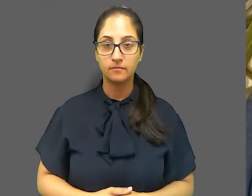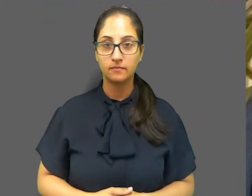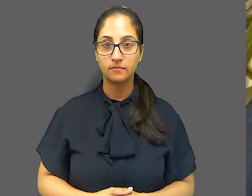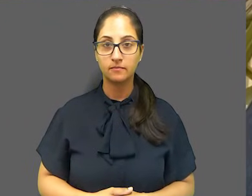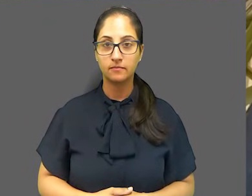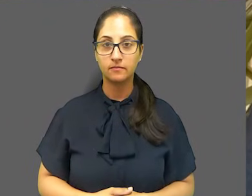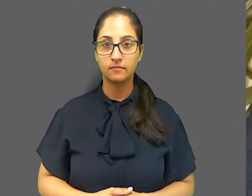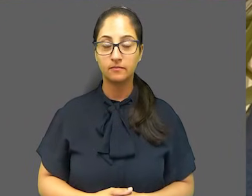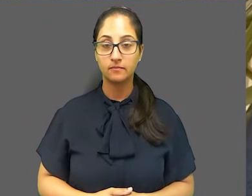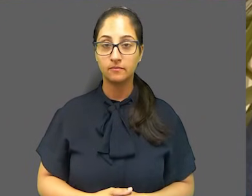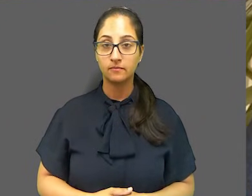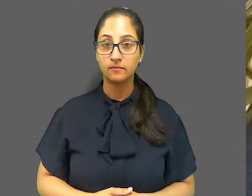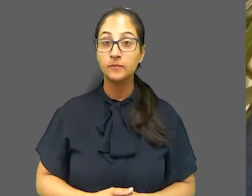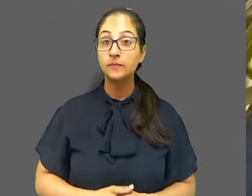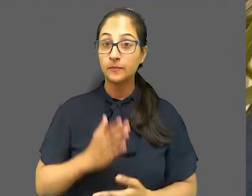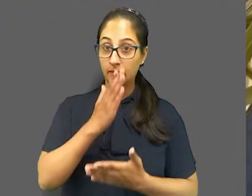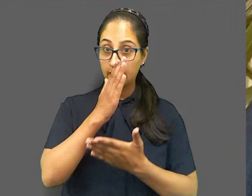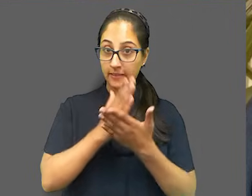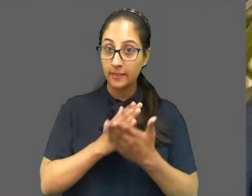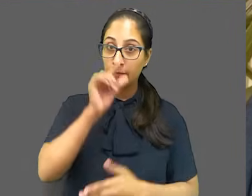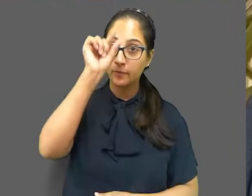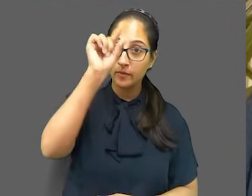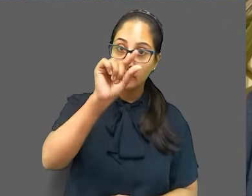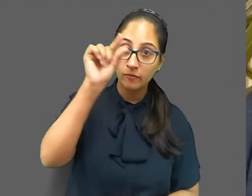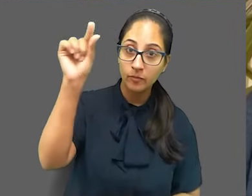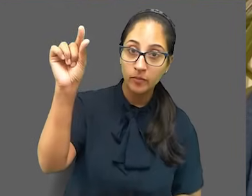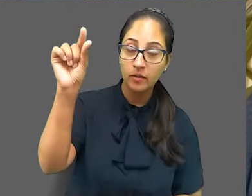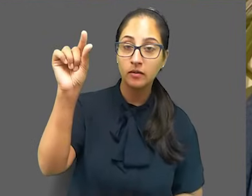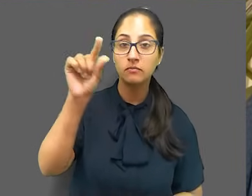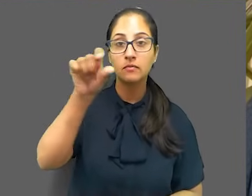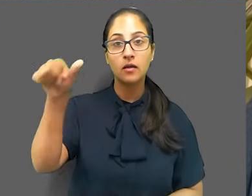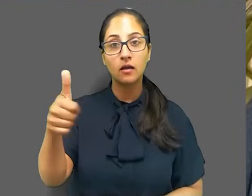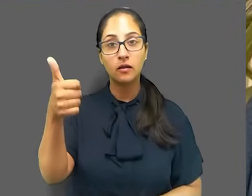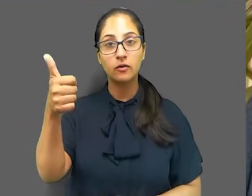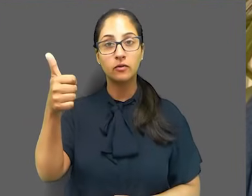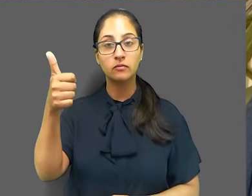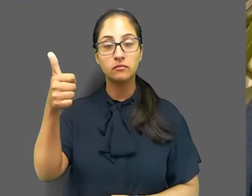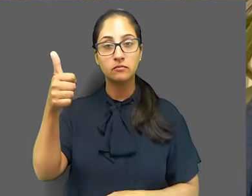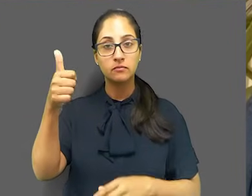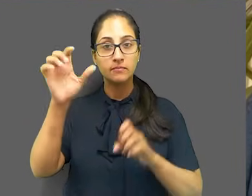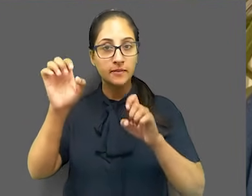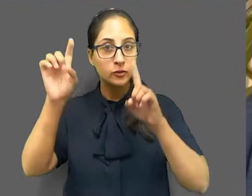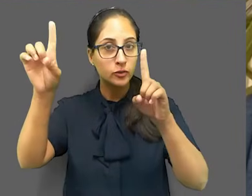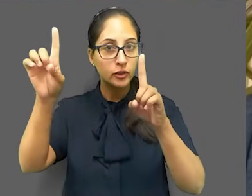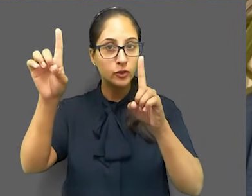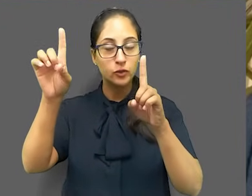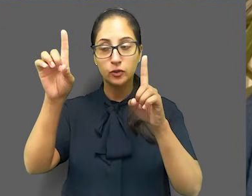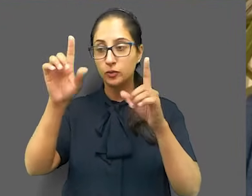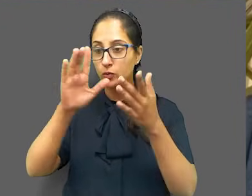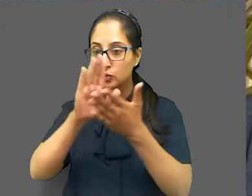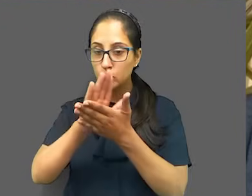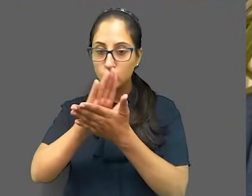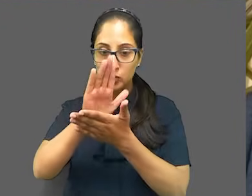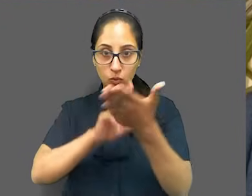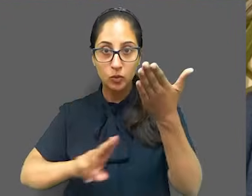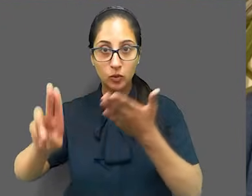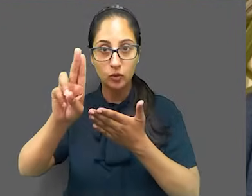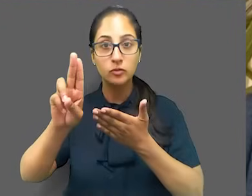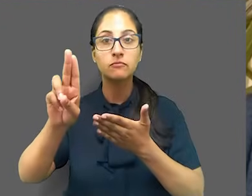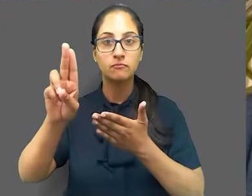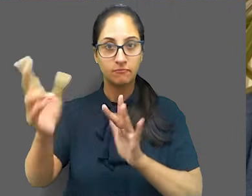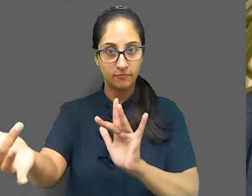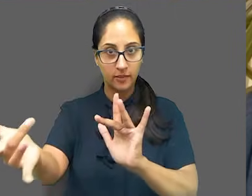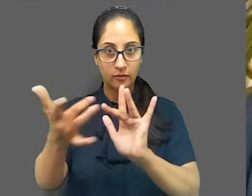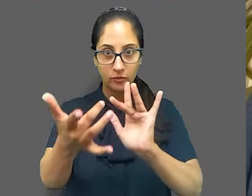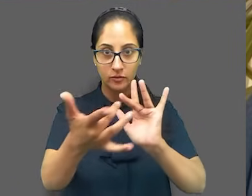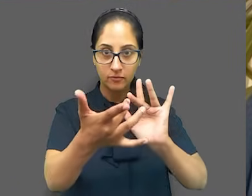effect, the Institute has already had requests from various governments and educational